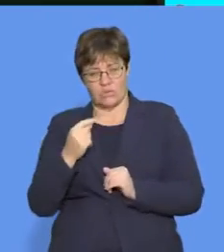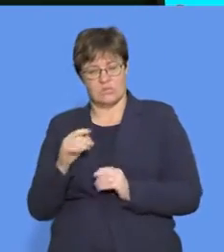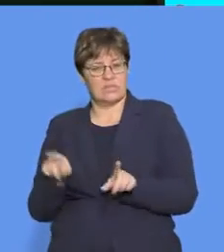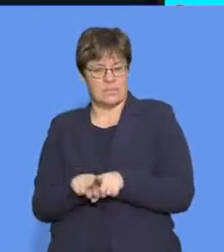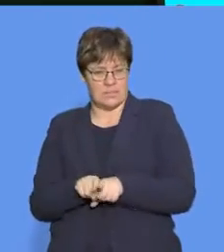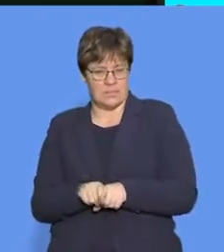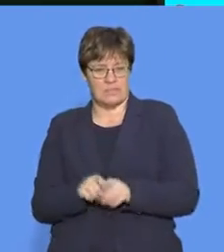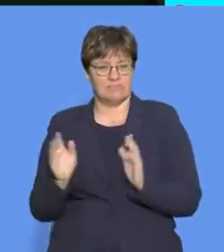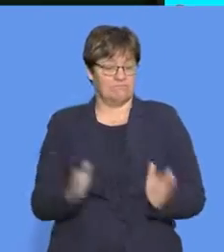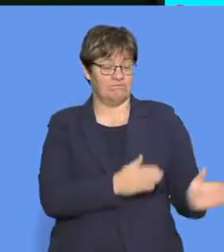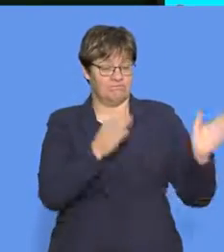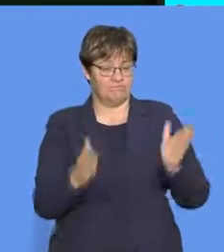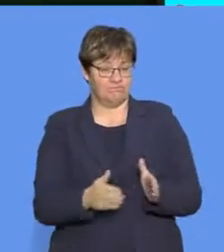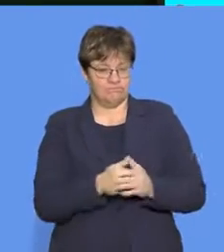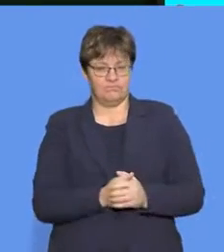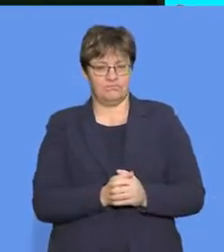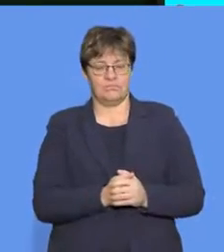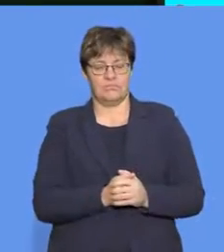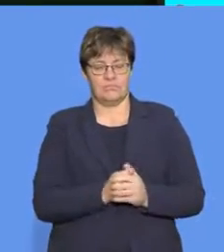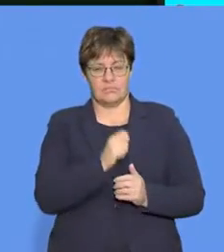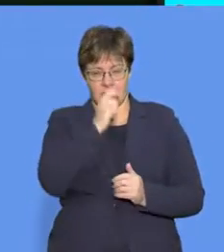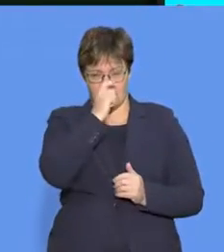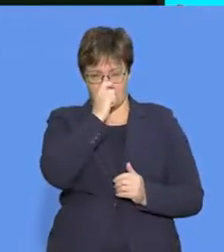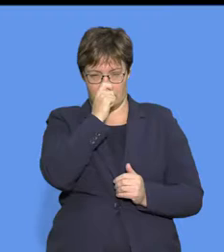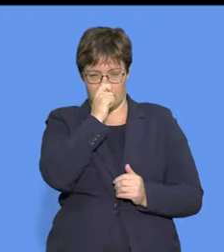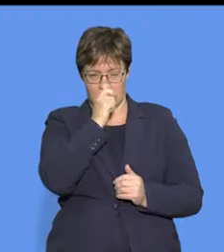anode and the cathode as well. So let's go and have a look at the next question.